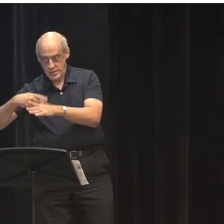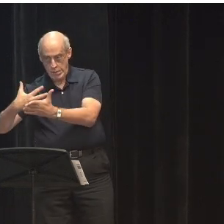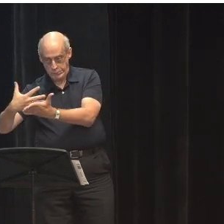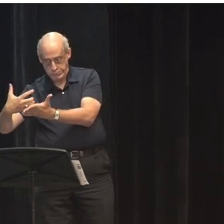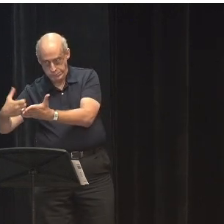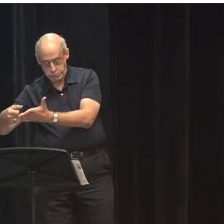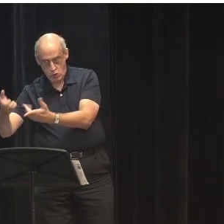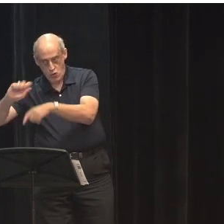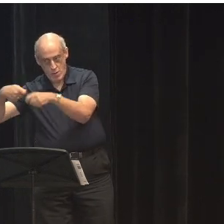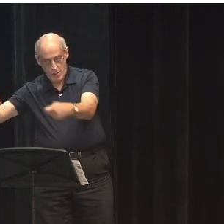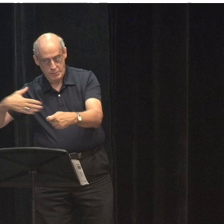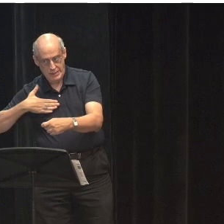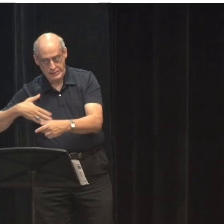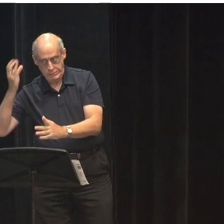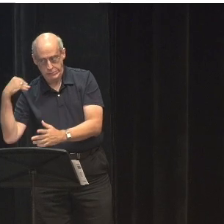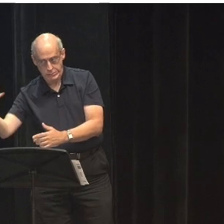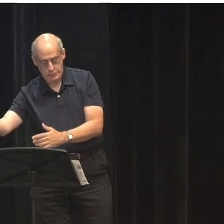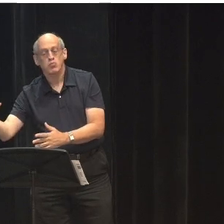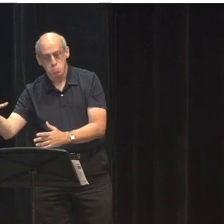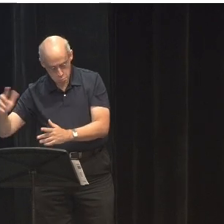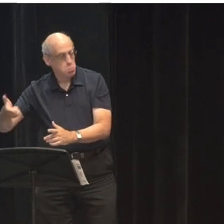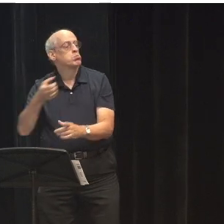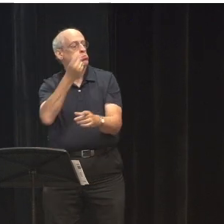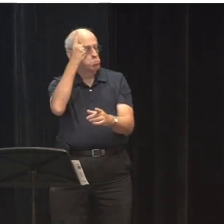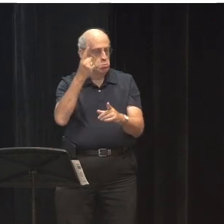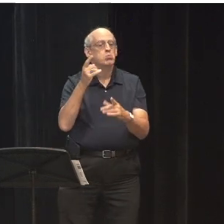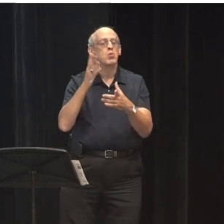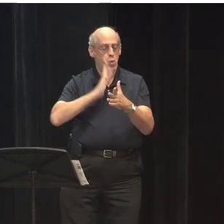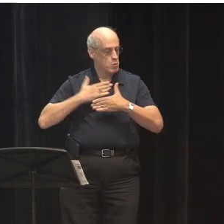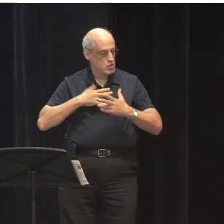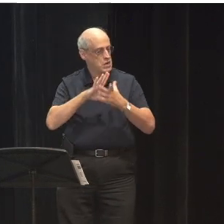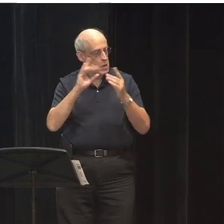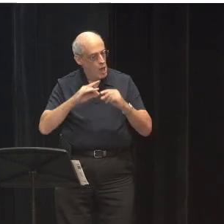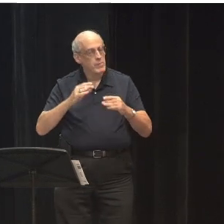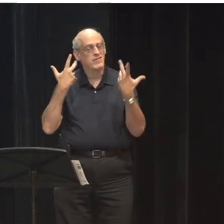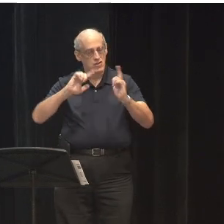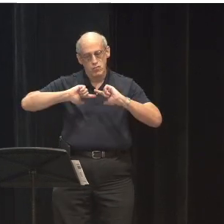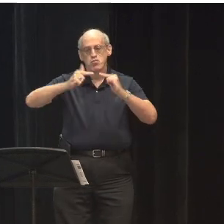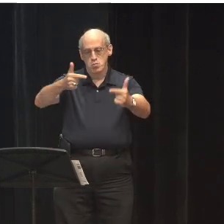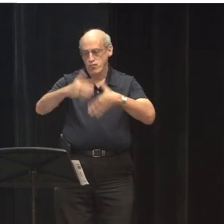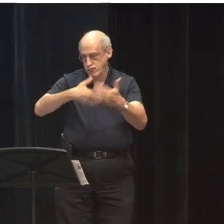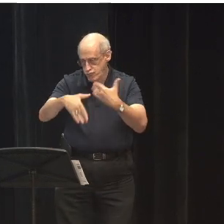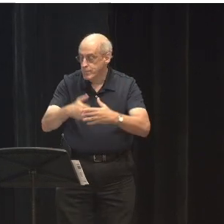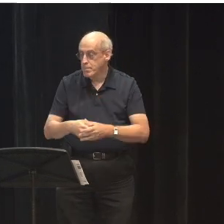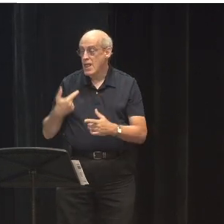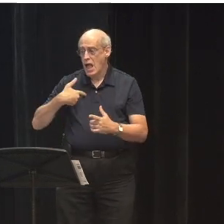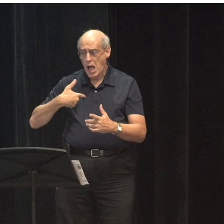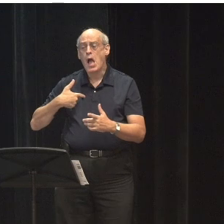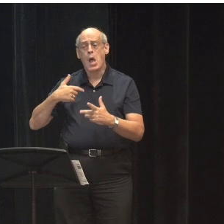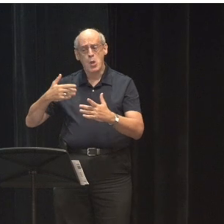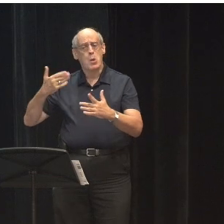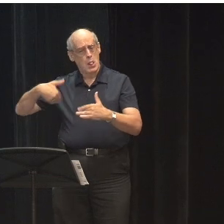wrap up, and we'll appreciate your comments and testimony and then move on. So I'll be back